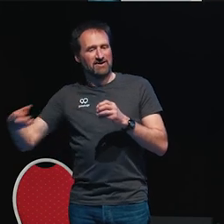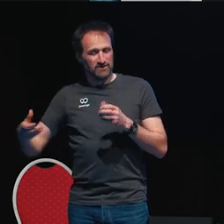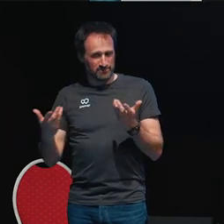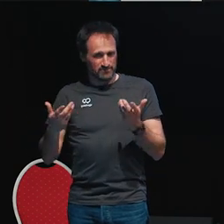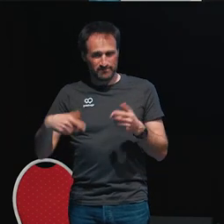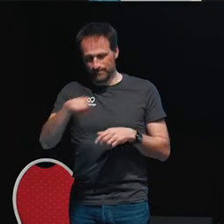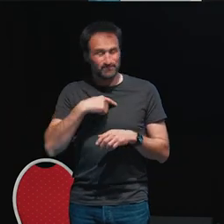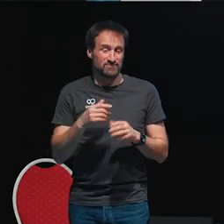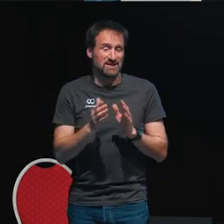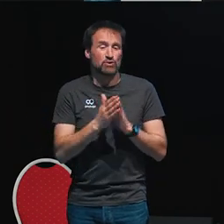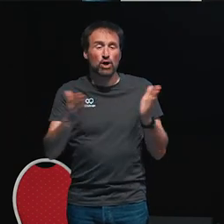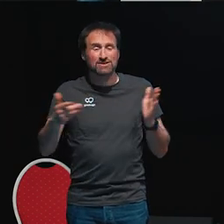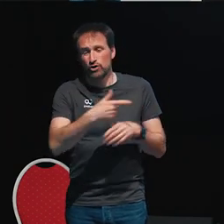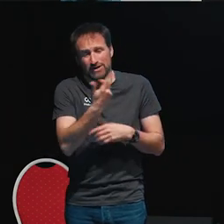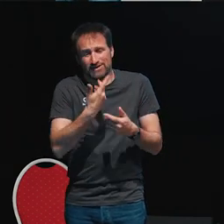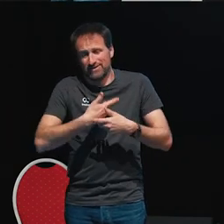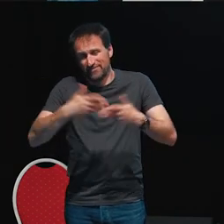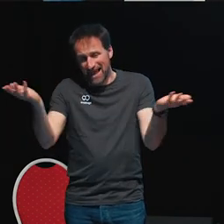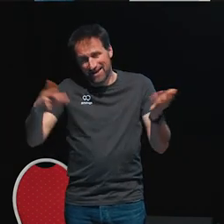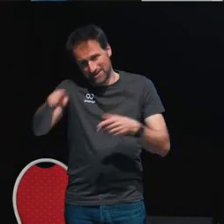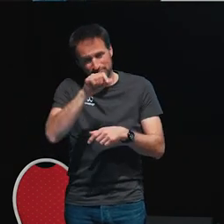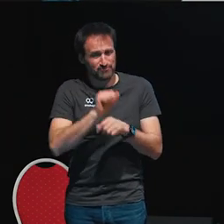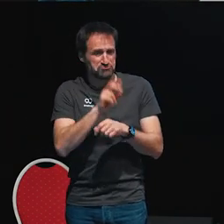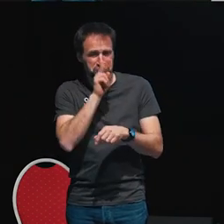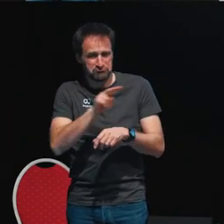always take a look at it. And I also have,